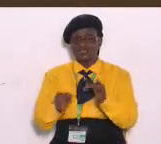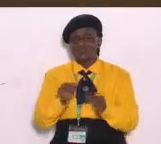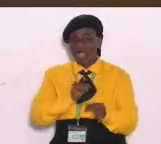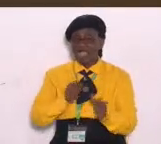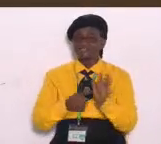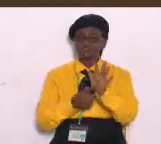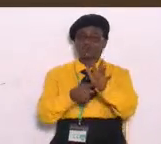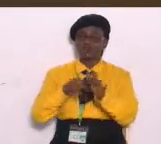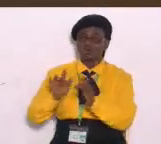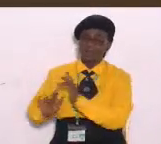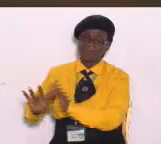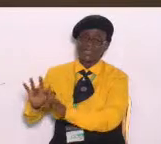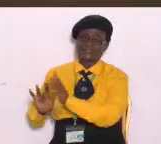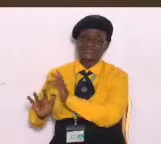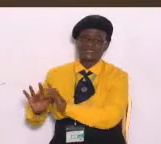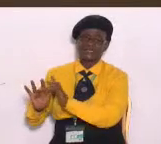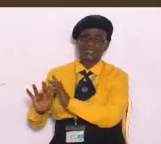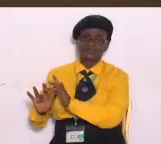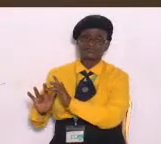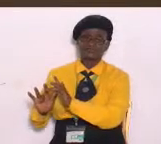mercy,